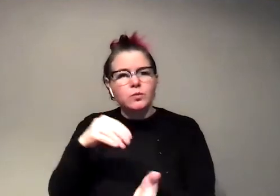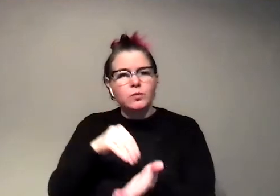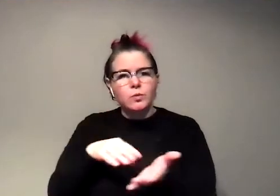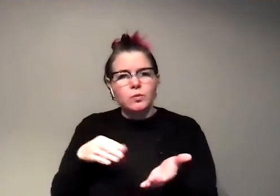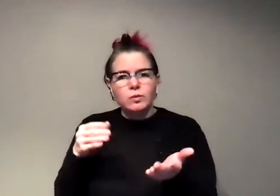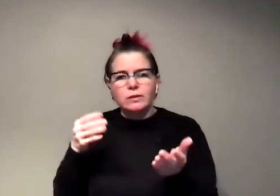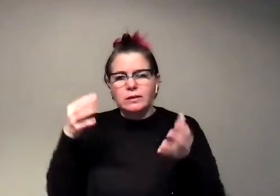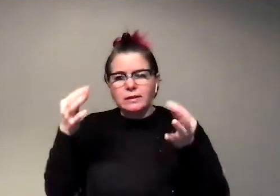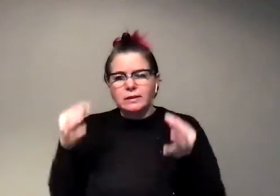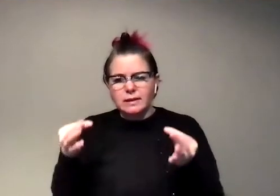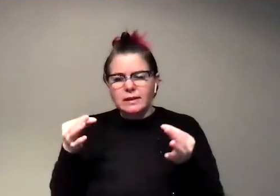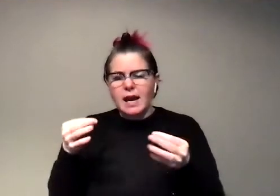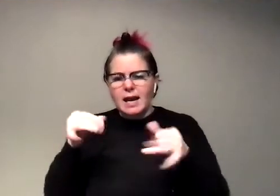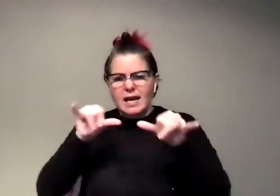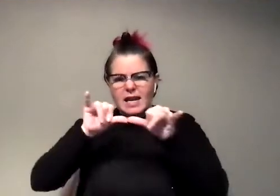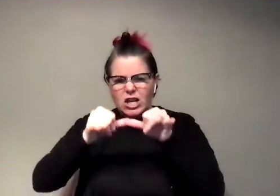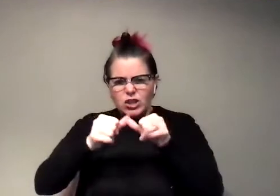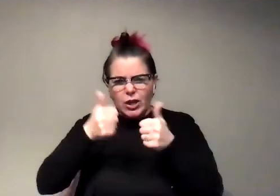type of engineering to pursue?